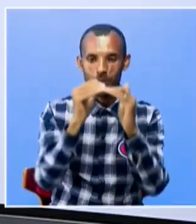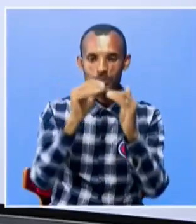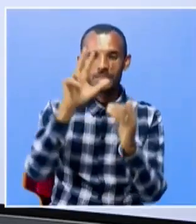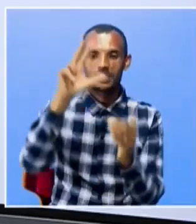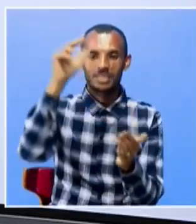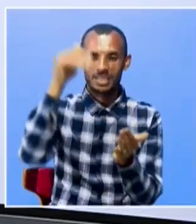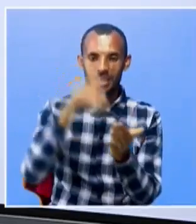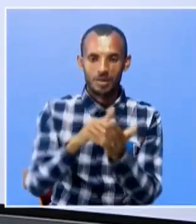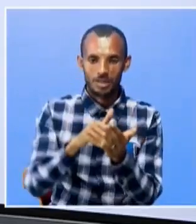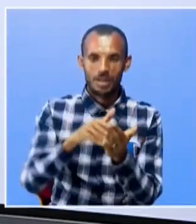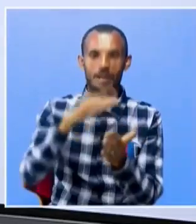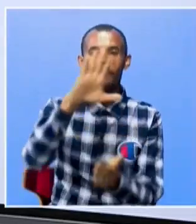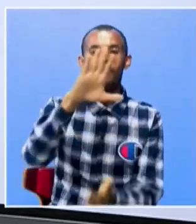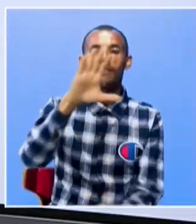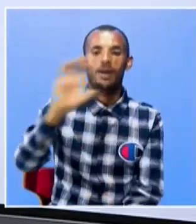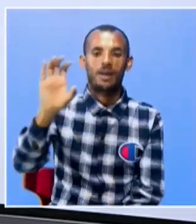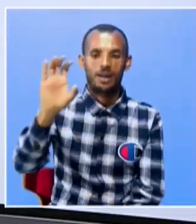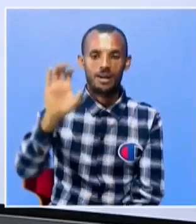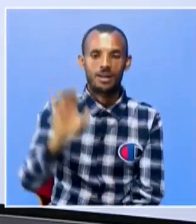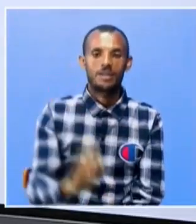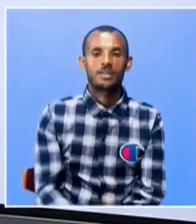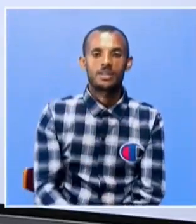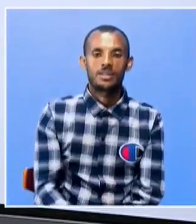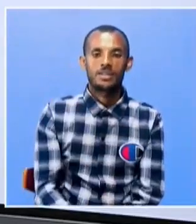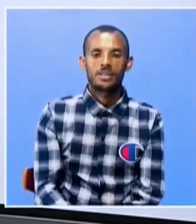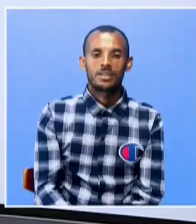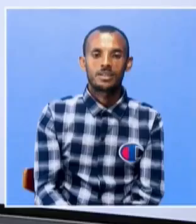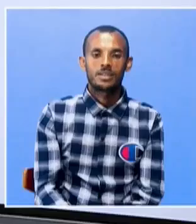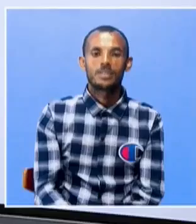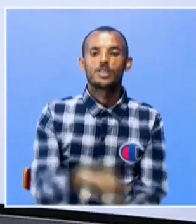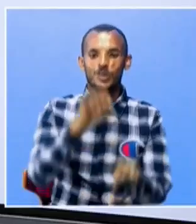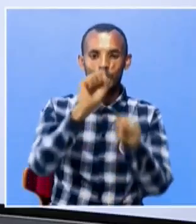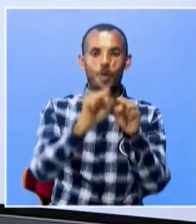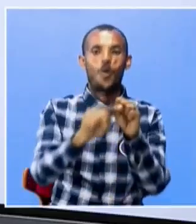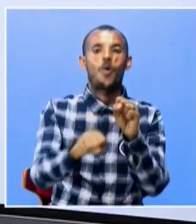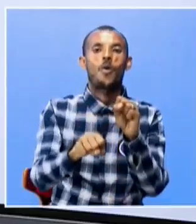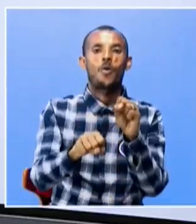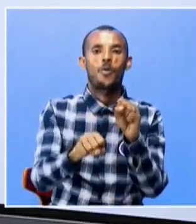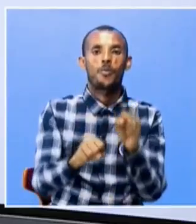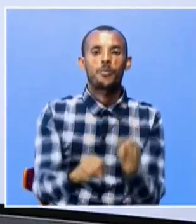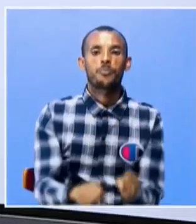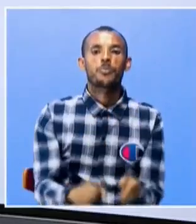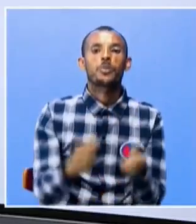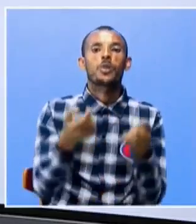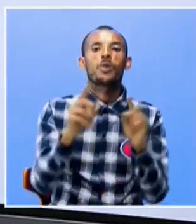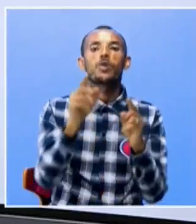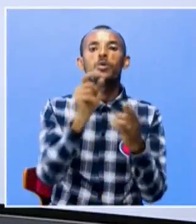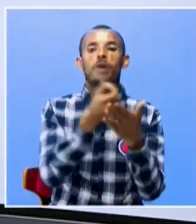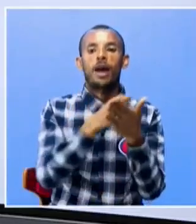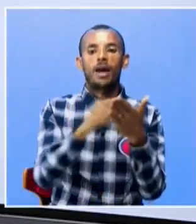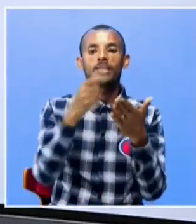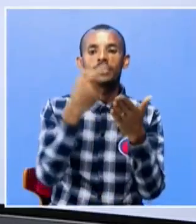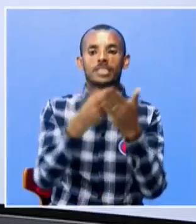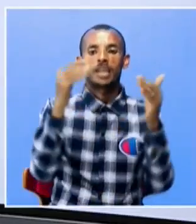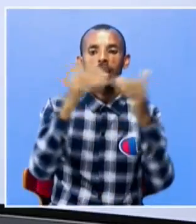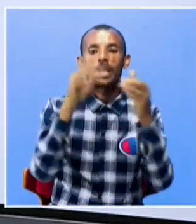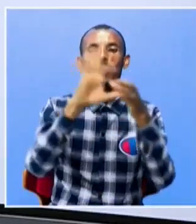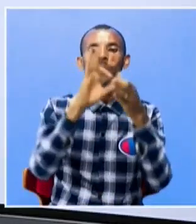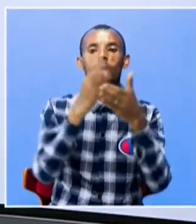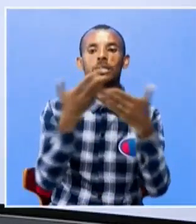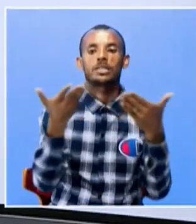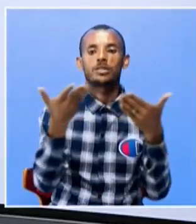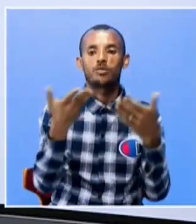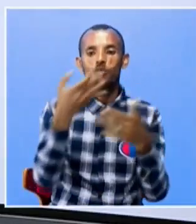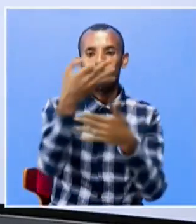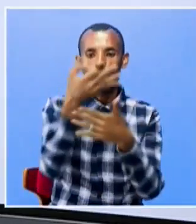is 3,500. So, when we write this in equation form, you have